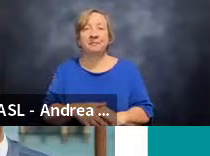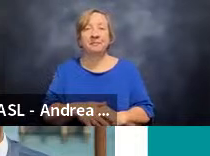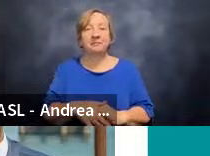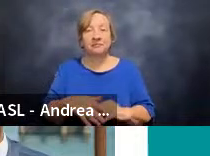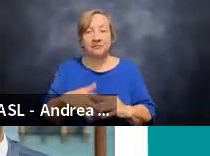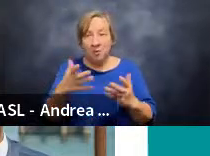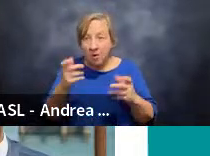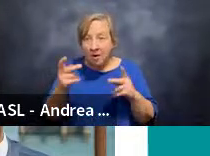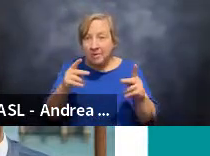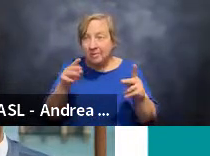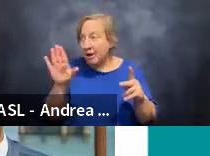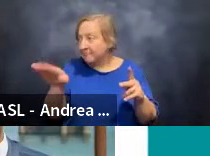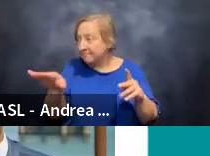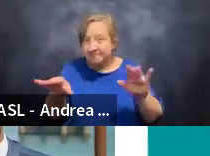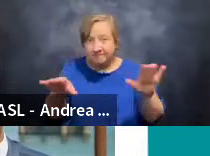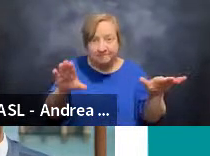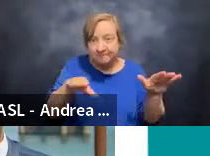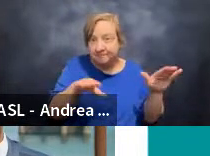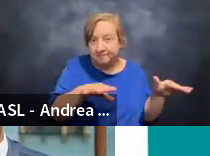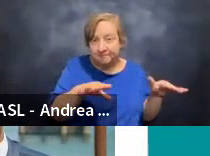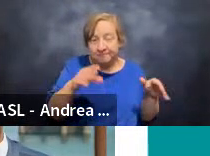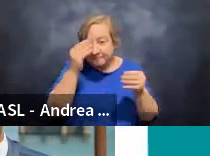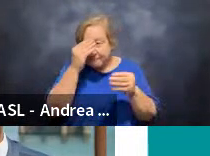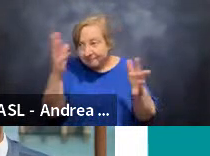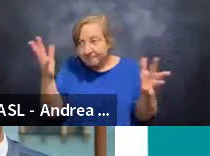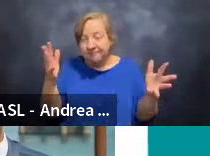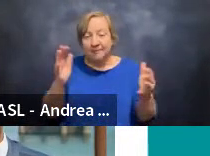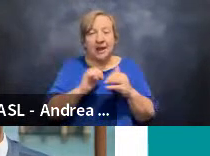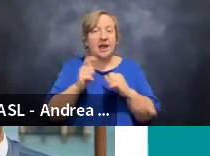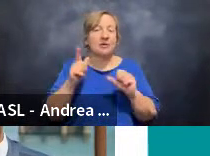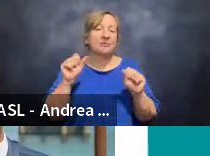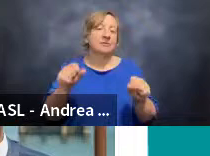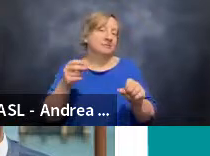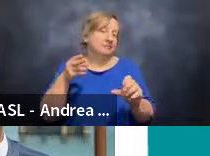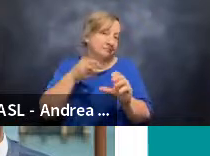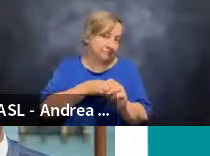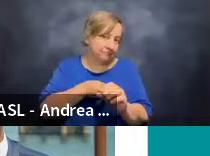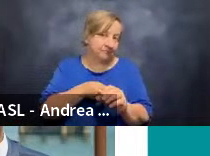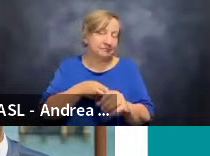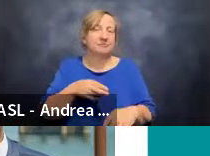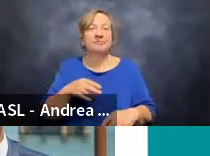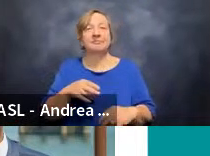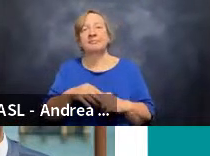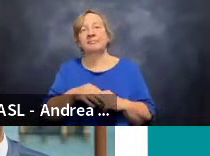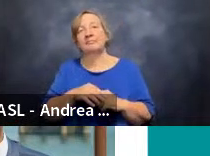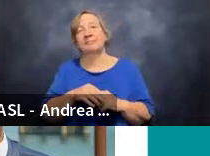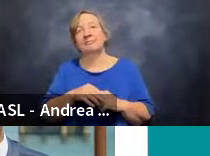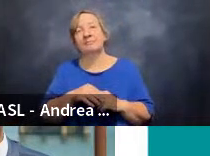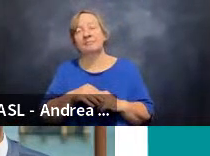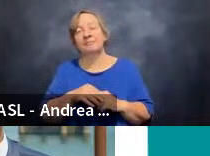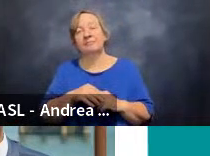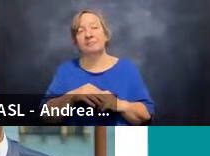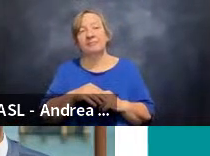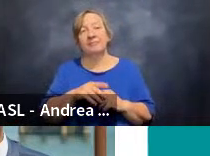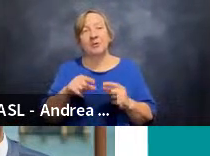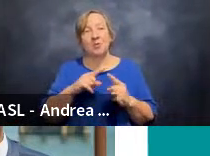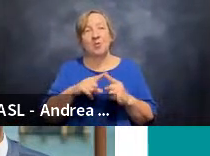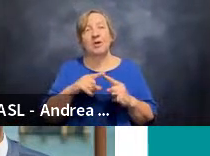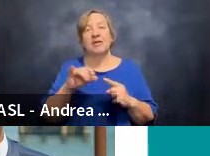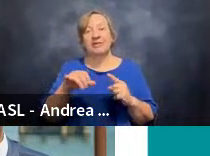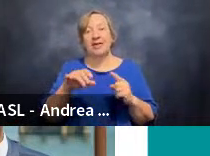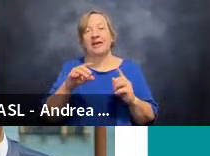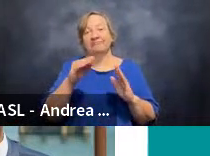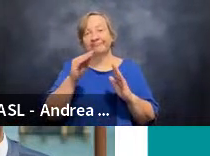folks starting to get keyed into how they can participate in once this draft